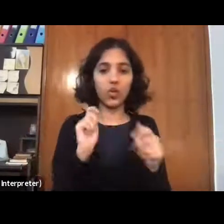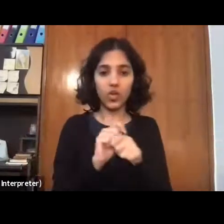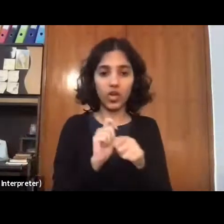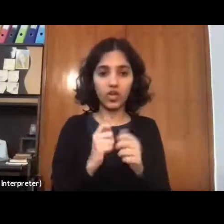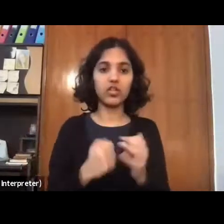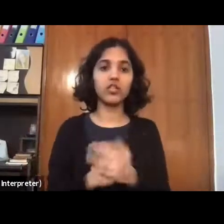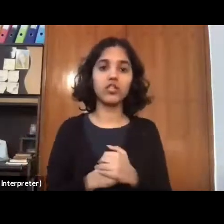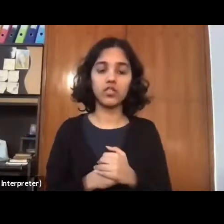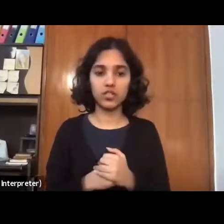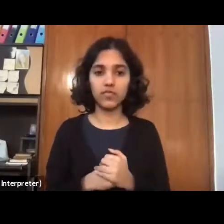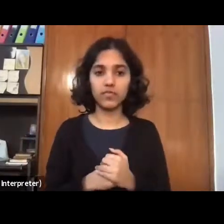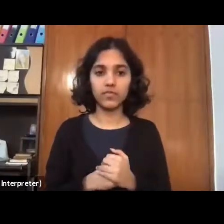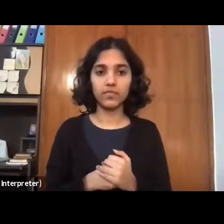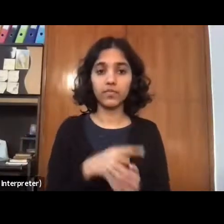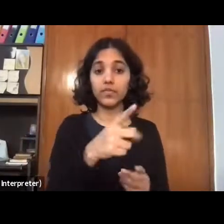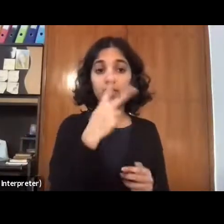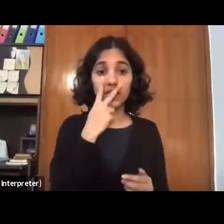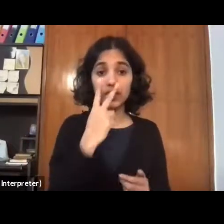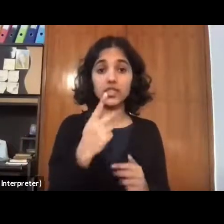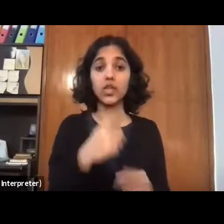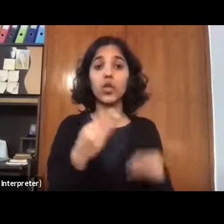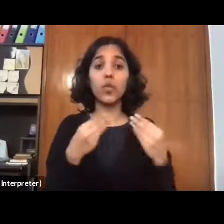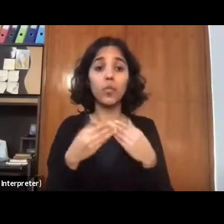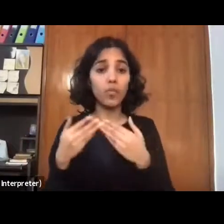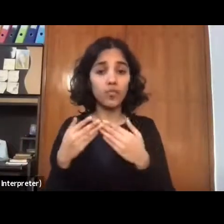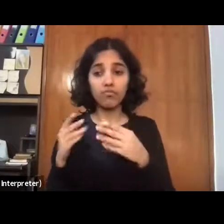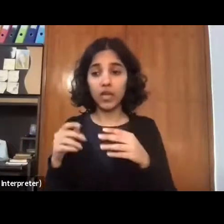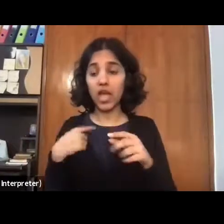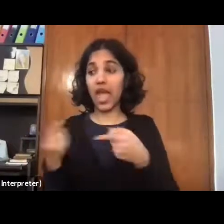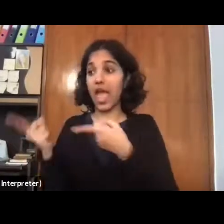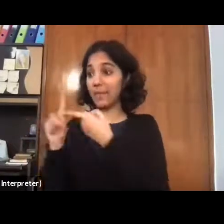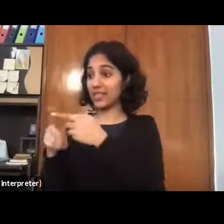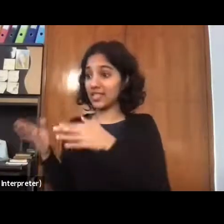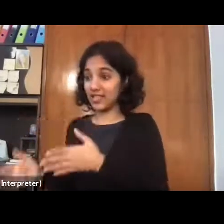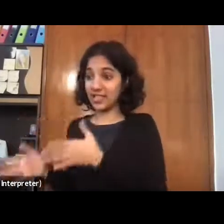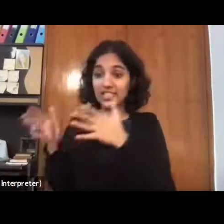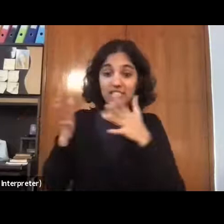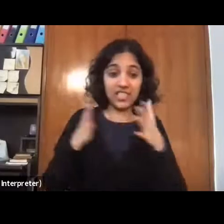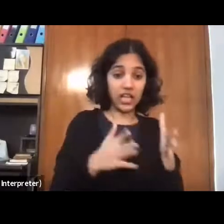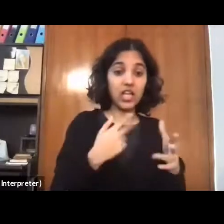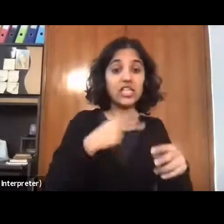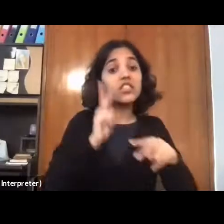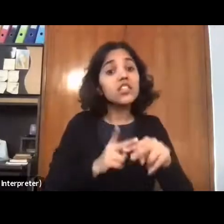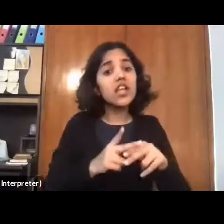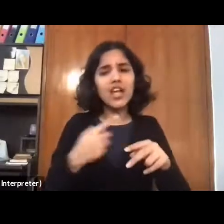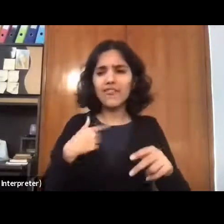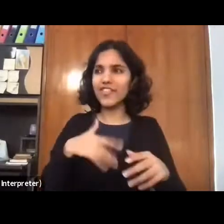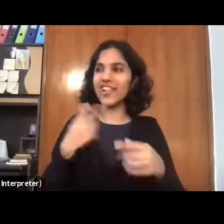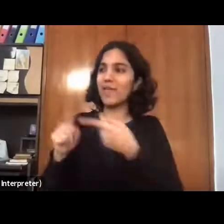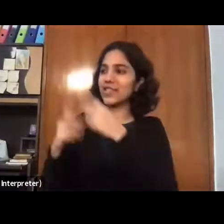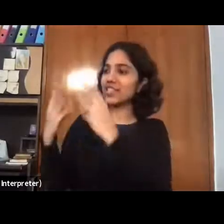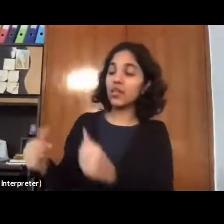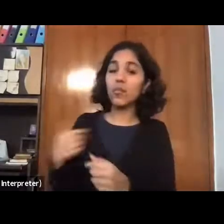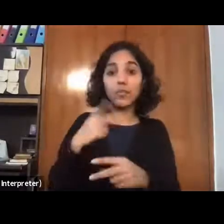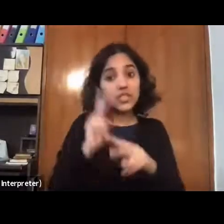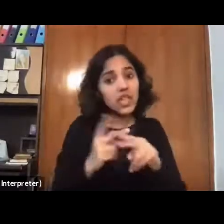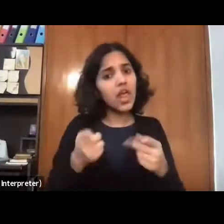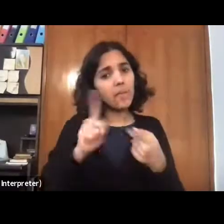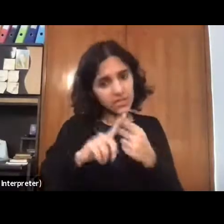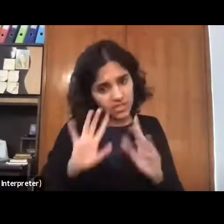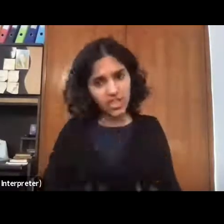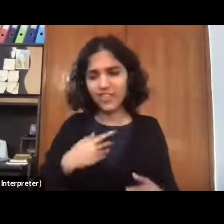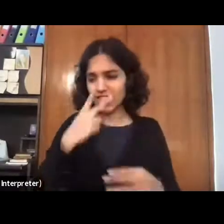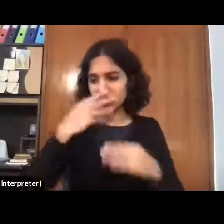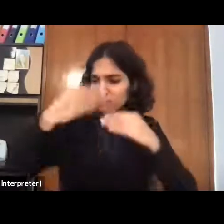while we move from the emergency phase, we are still facing some emergencies even now, but in the times to come, in the few